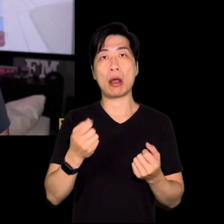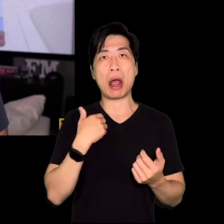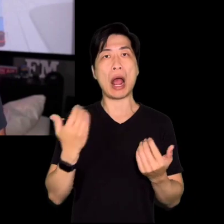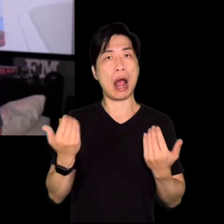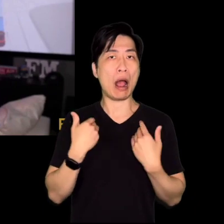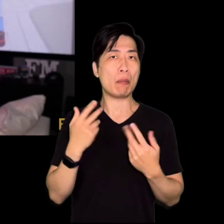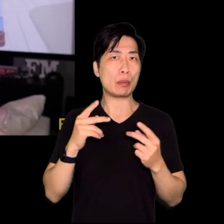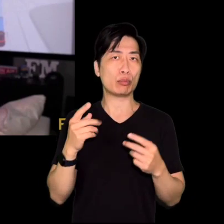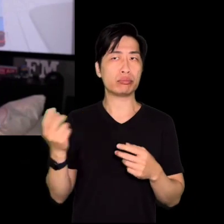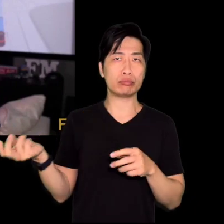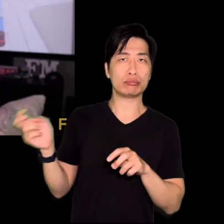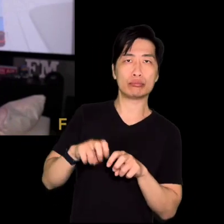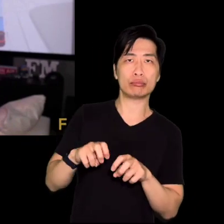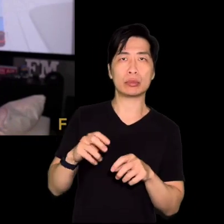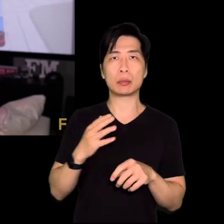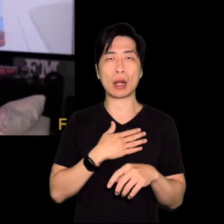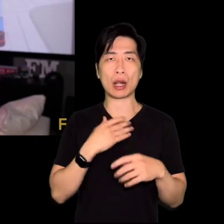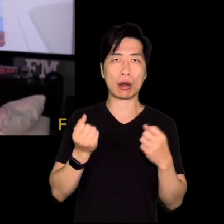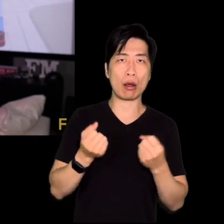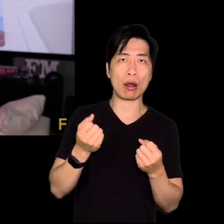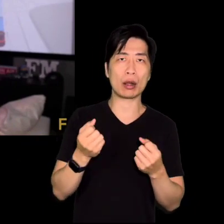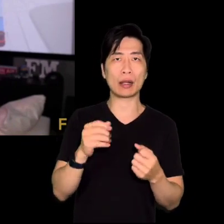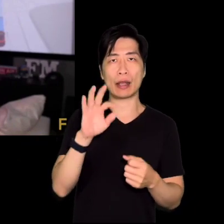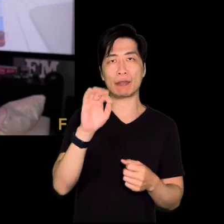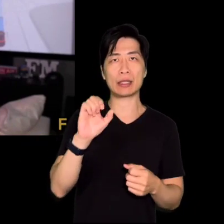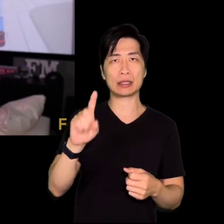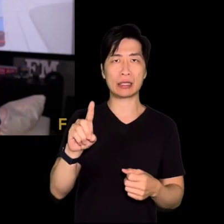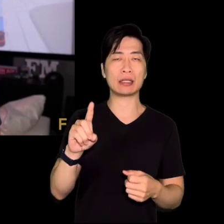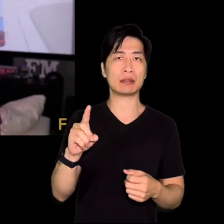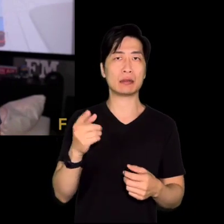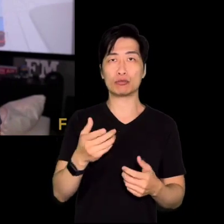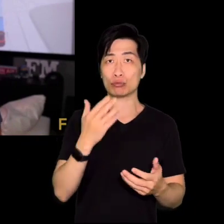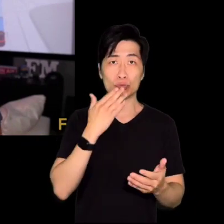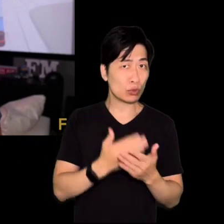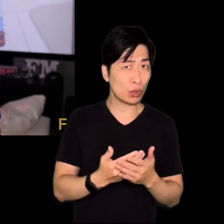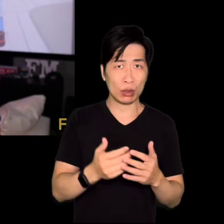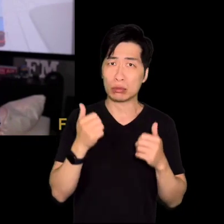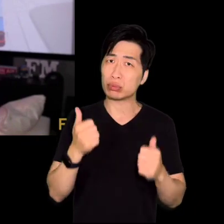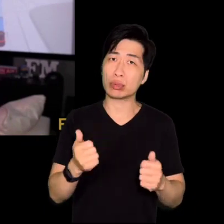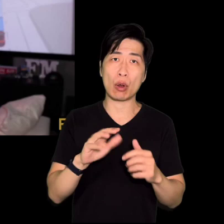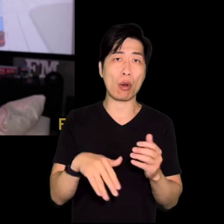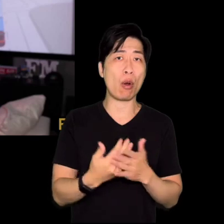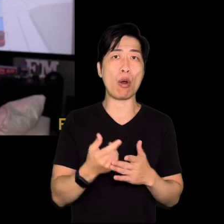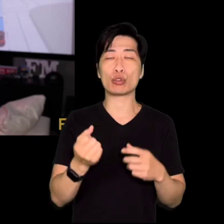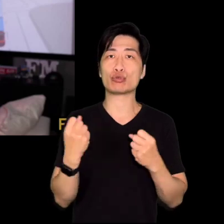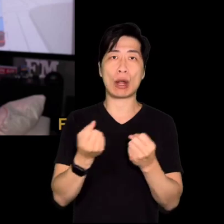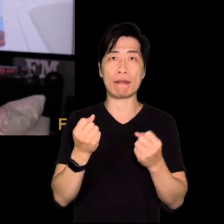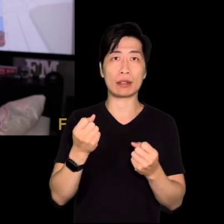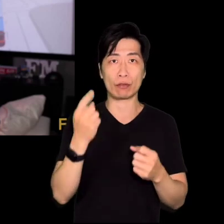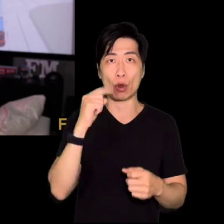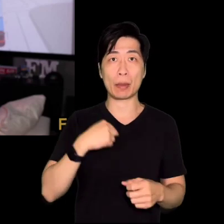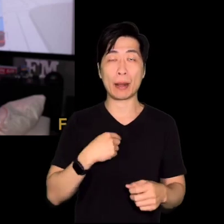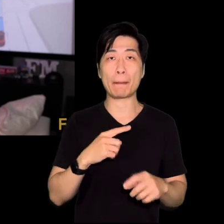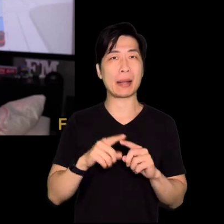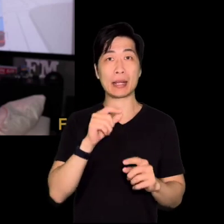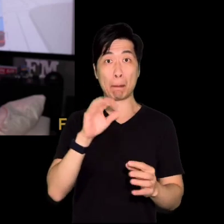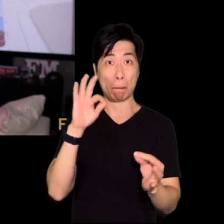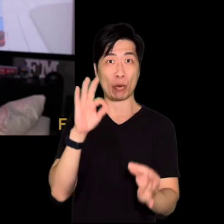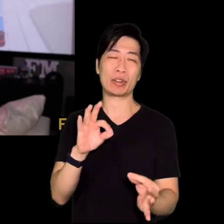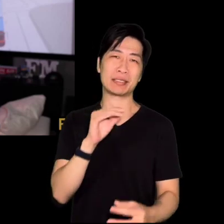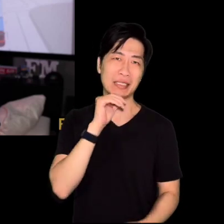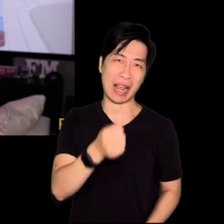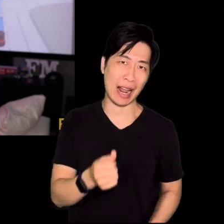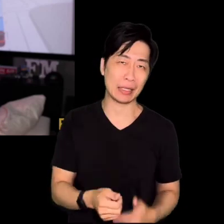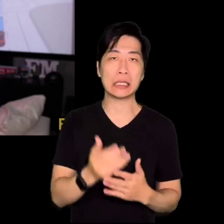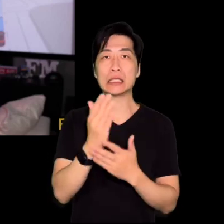in a car, and I've had people try out my current version of full self-driving, which does extremely well. It does basically all of my driving for me,